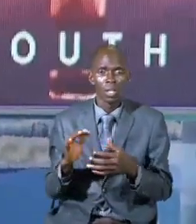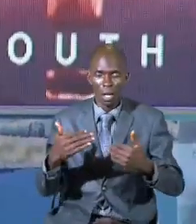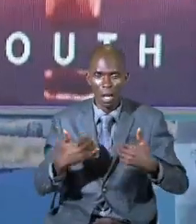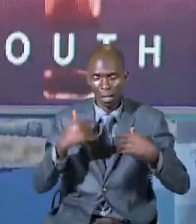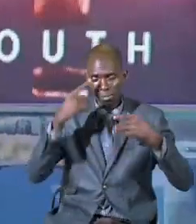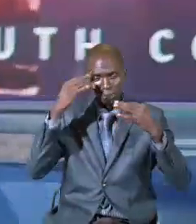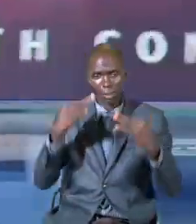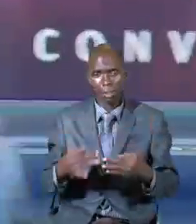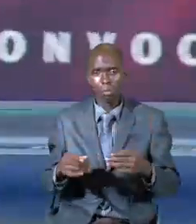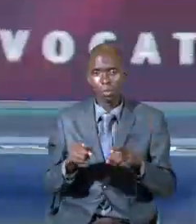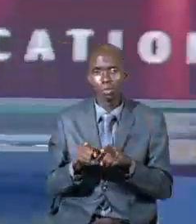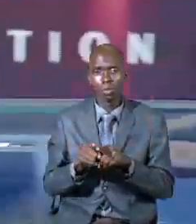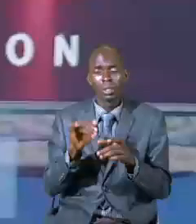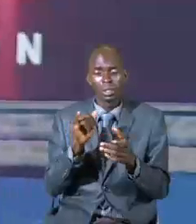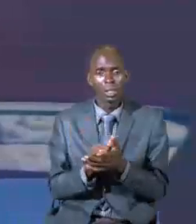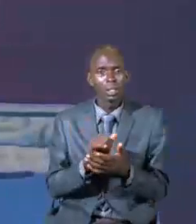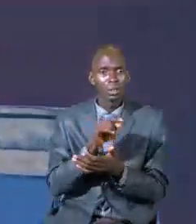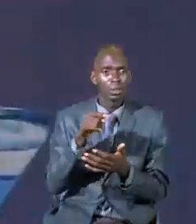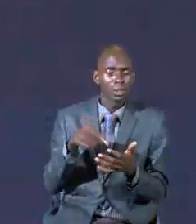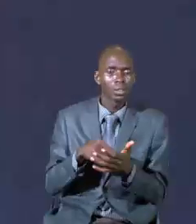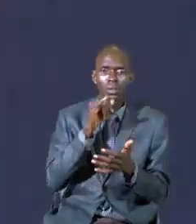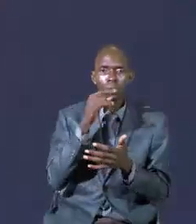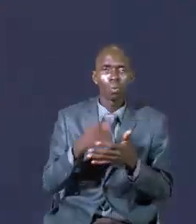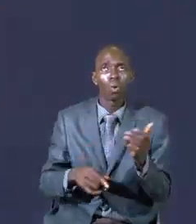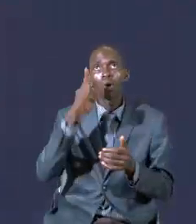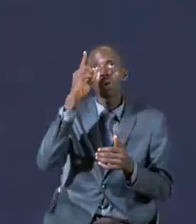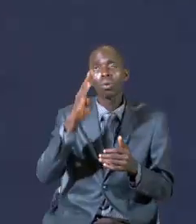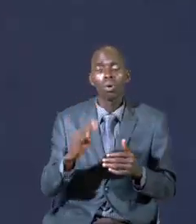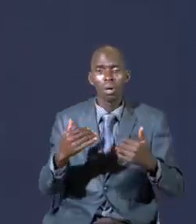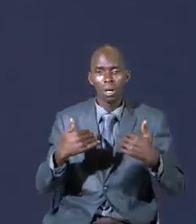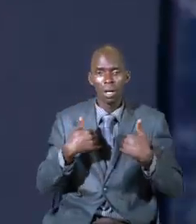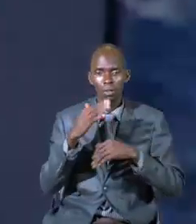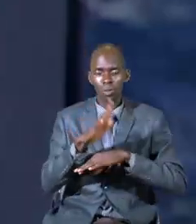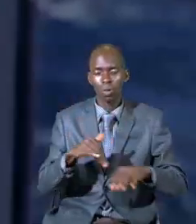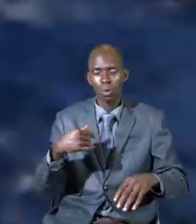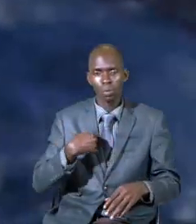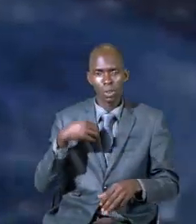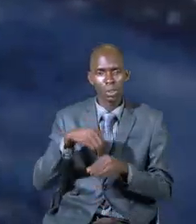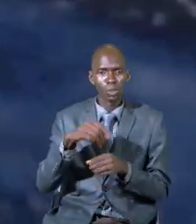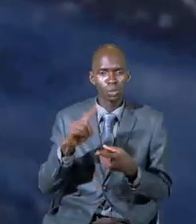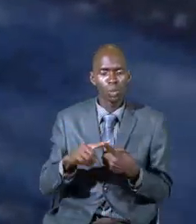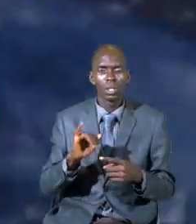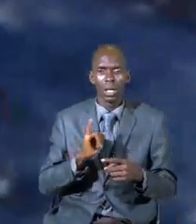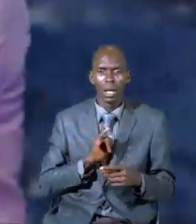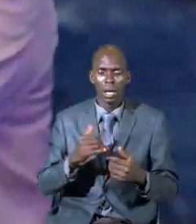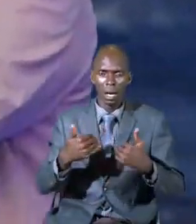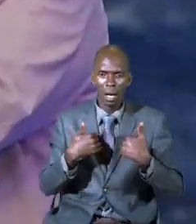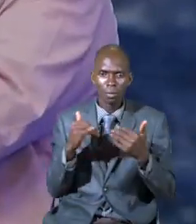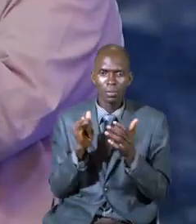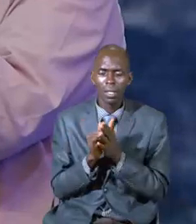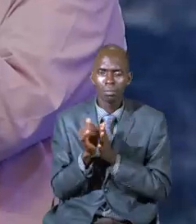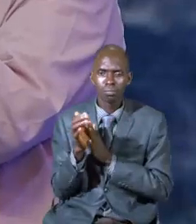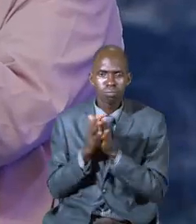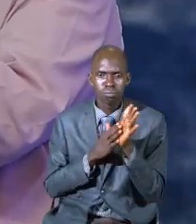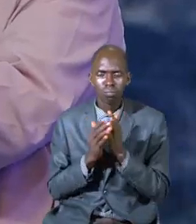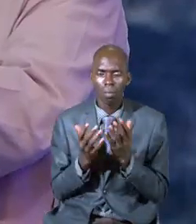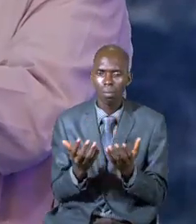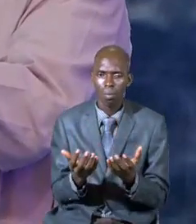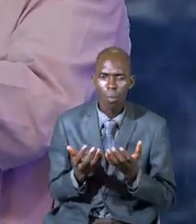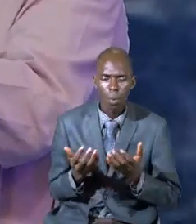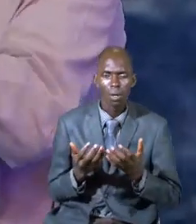me to, I will have passion and zeal, excitement about it. I'll be a man of